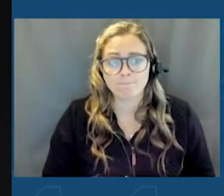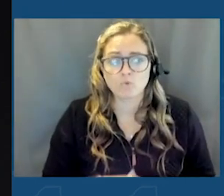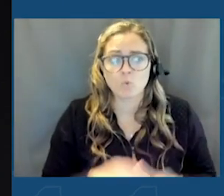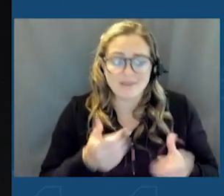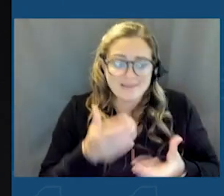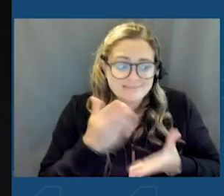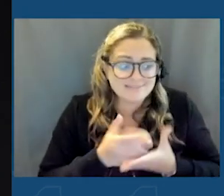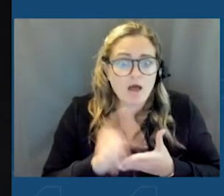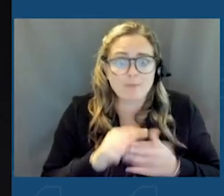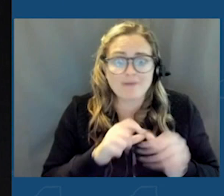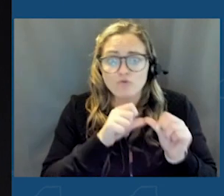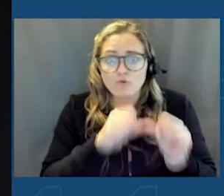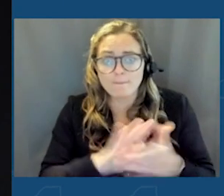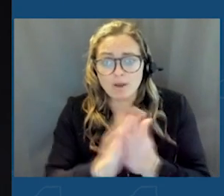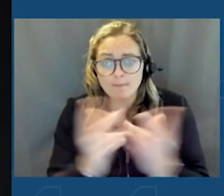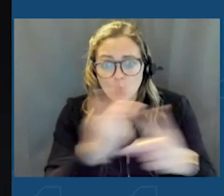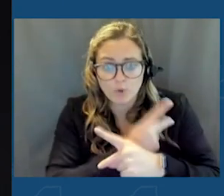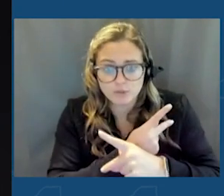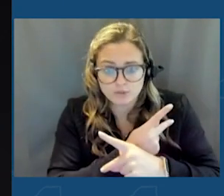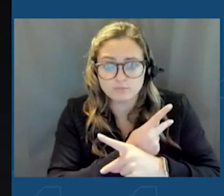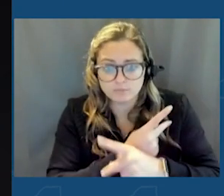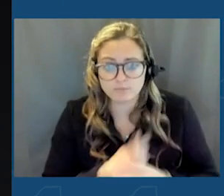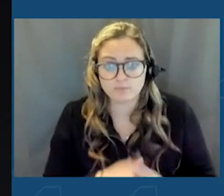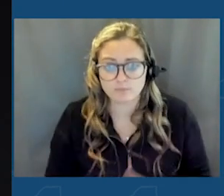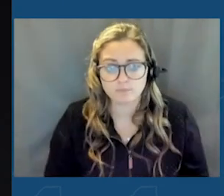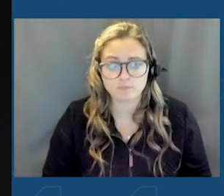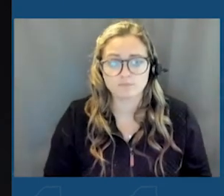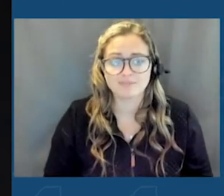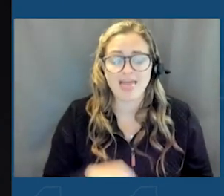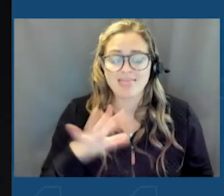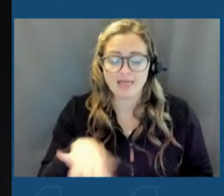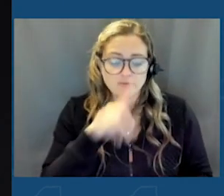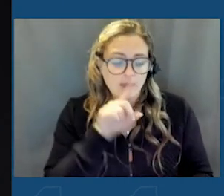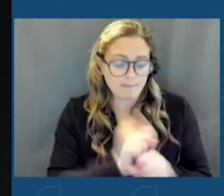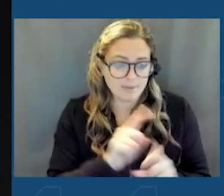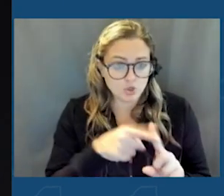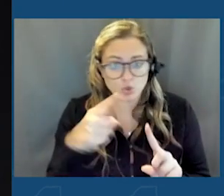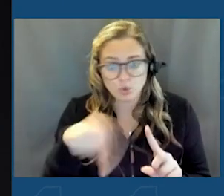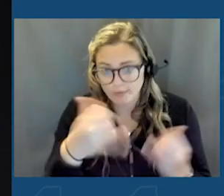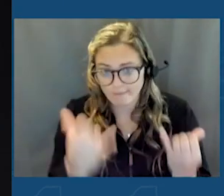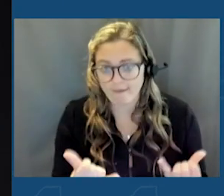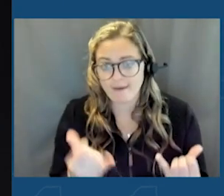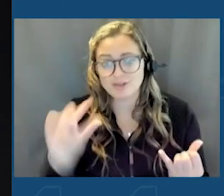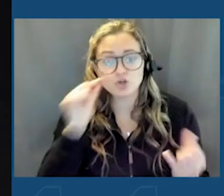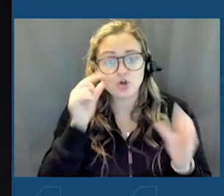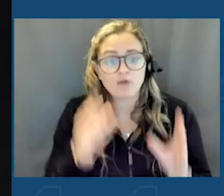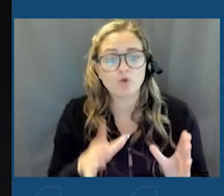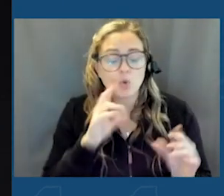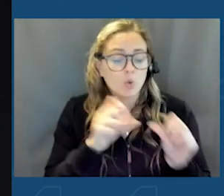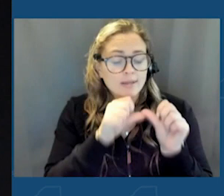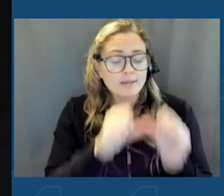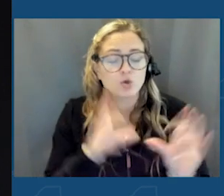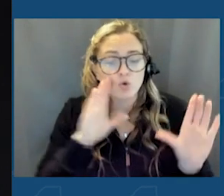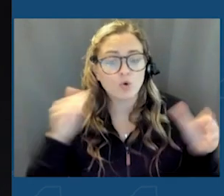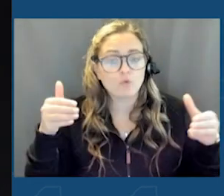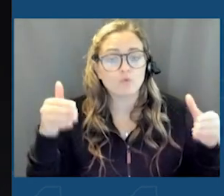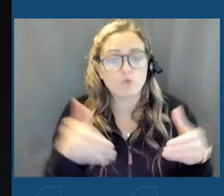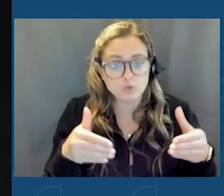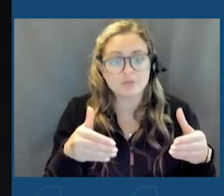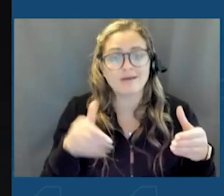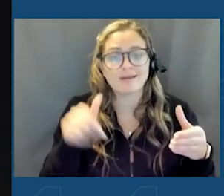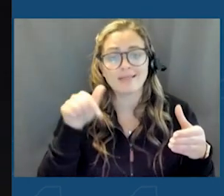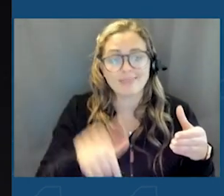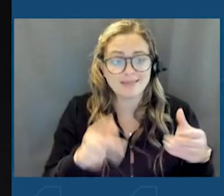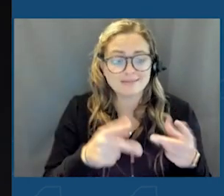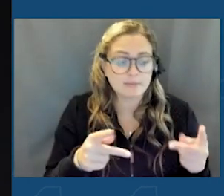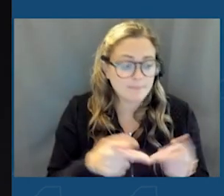from going even further backwards. And so that is my commitment to you here today as your governor. I will continue to focus on this place. This